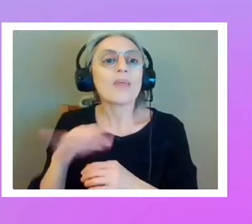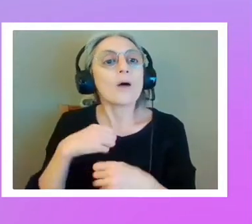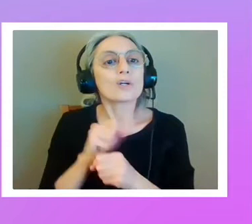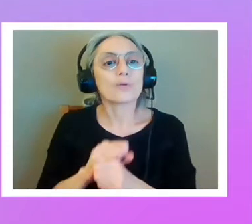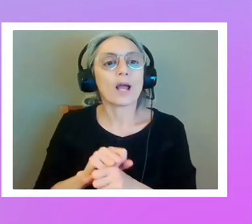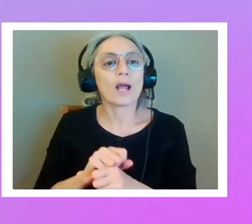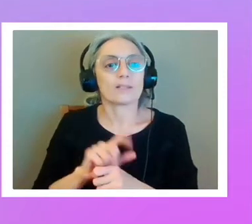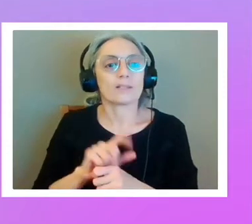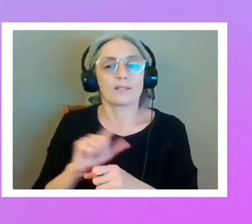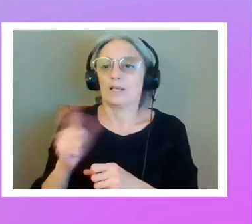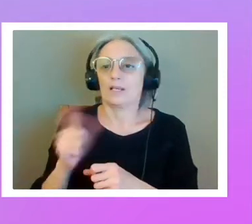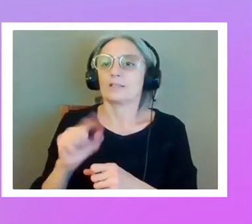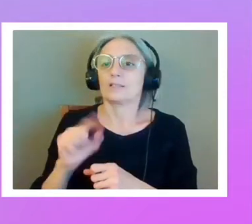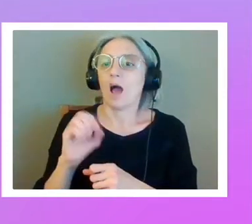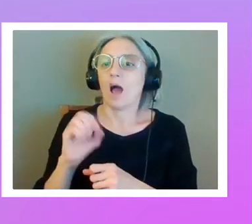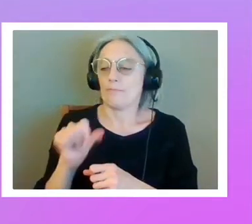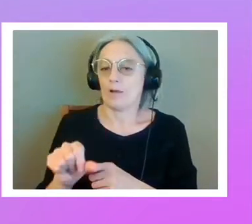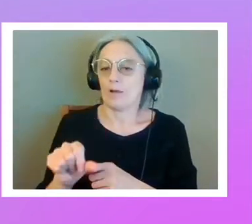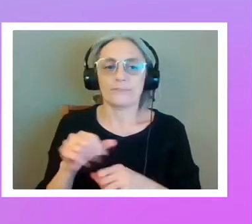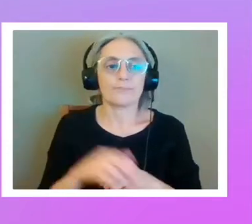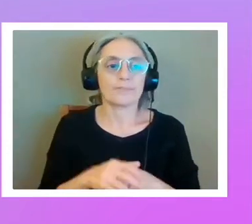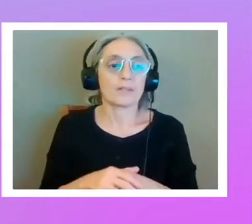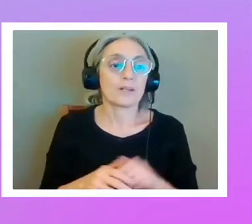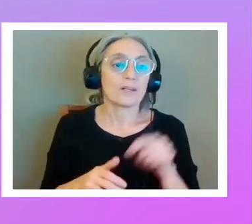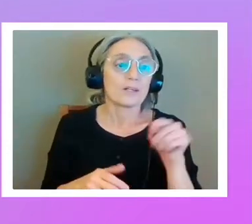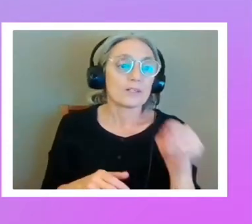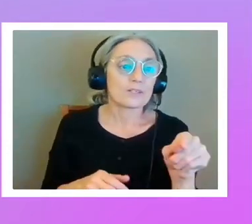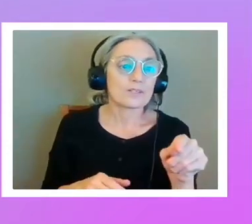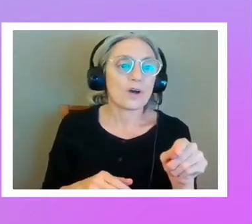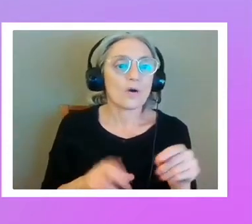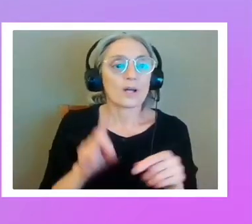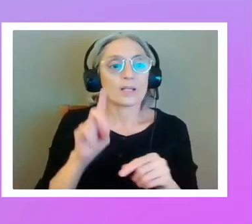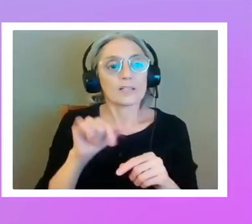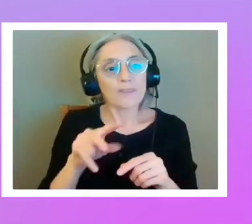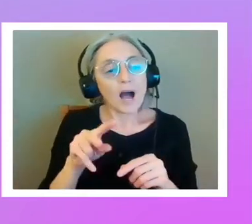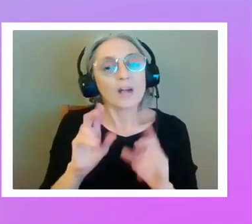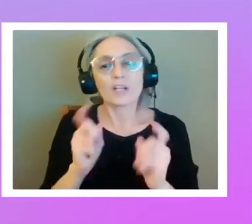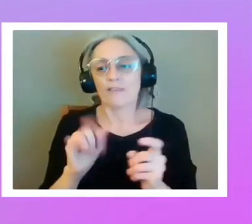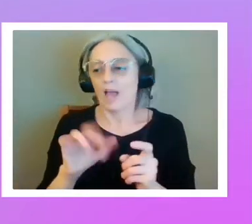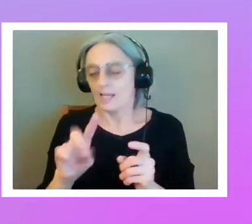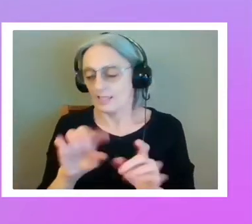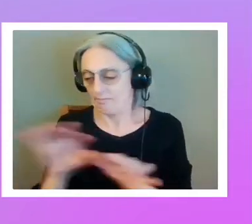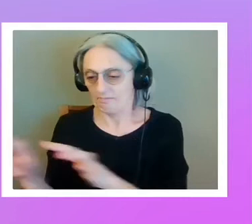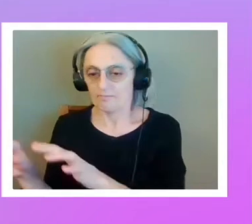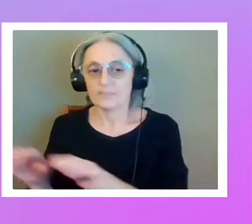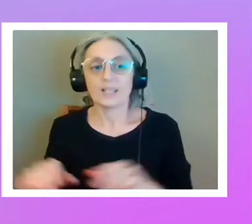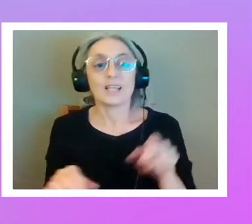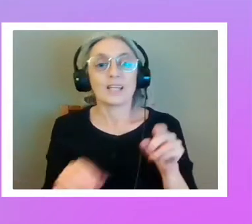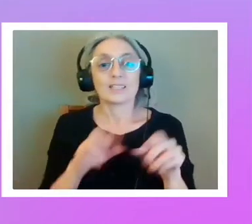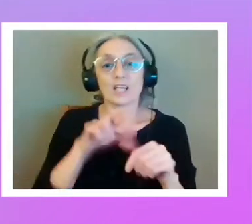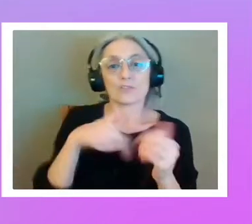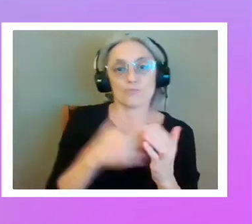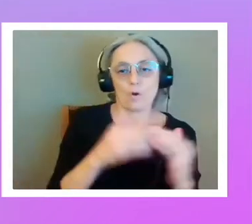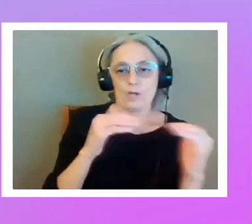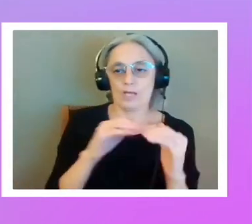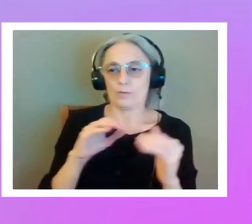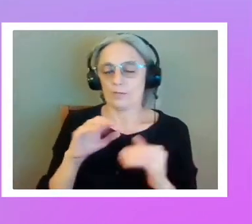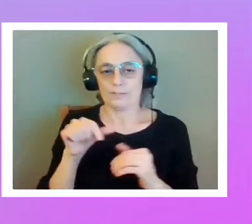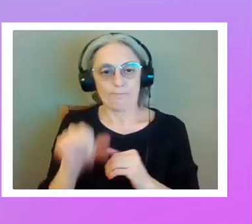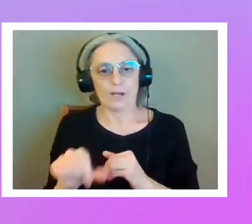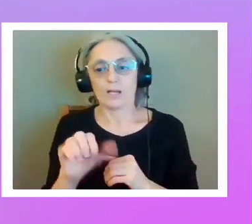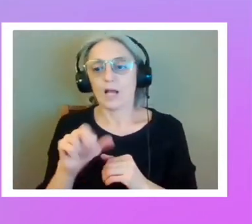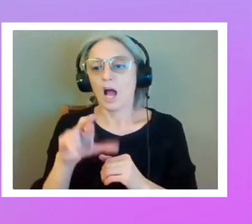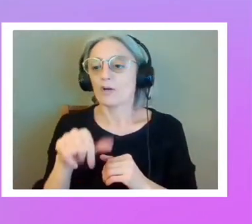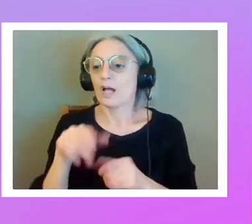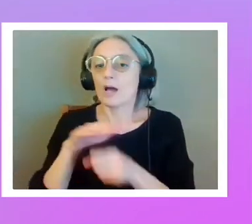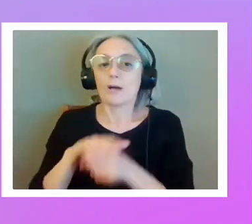that says like a divider and giving it an ID. But even more, it's saying the role equals button, ARIA pressed equals